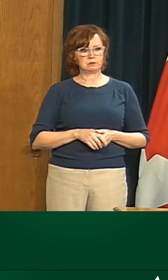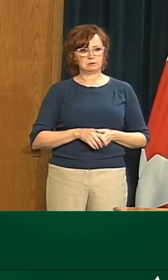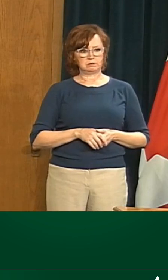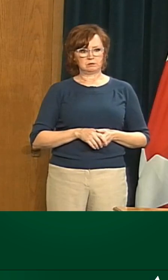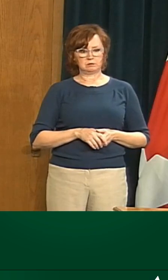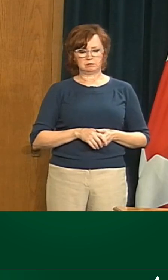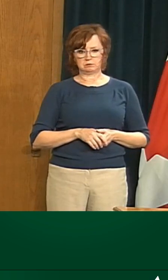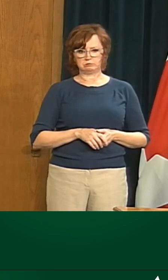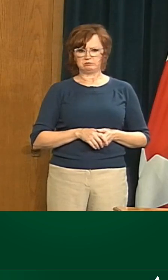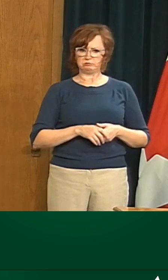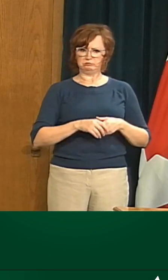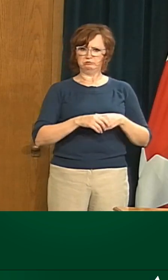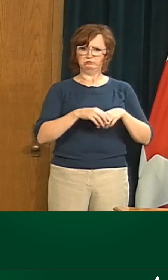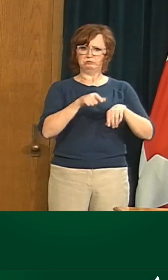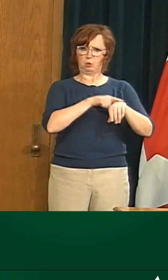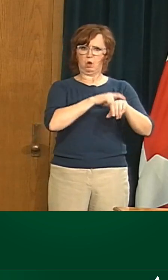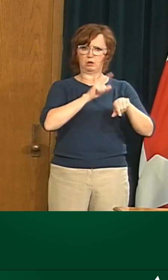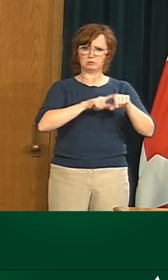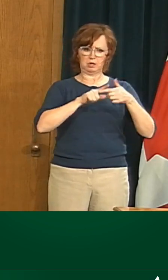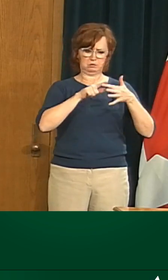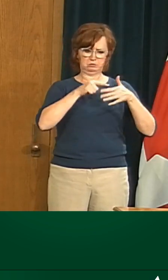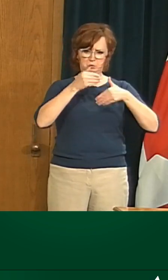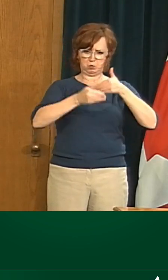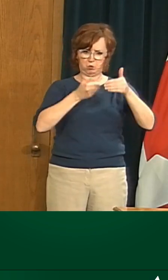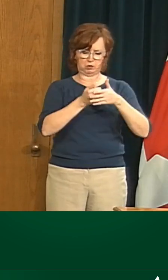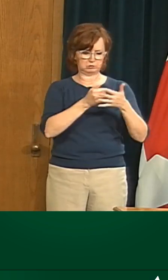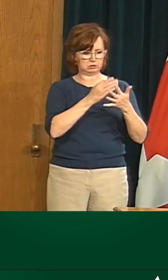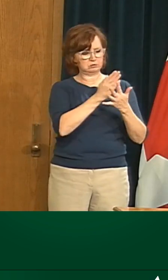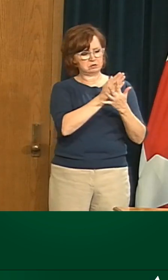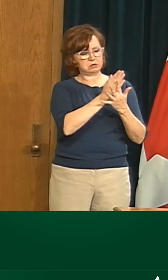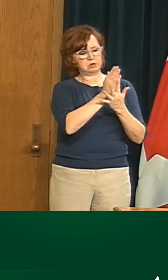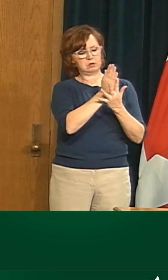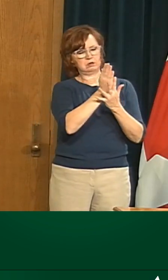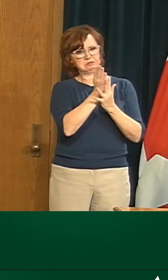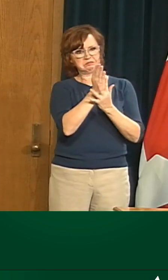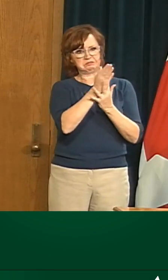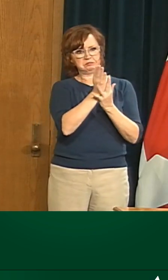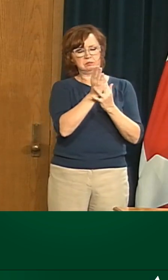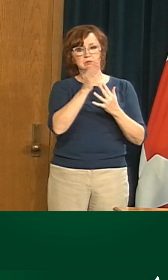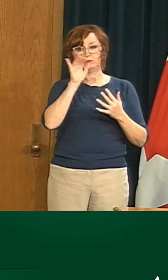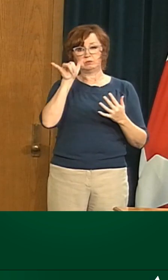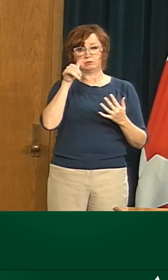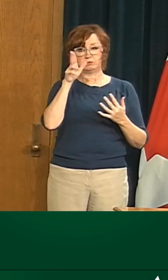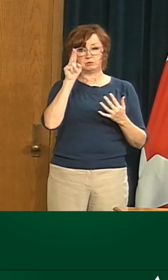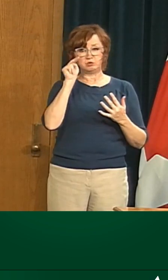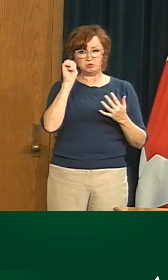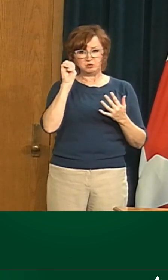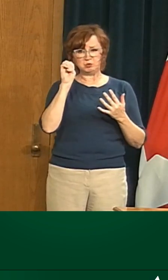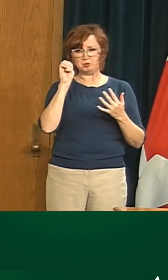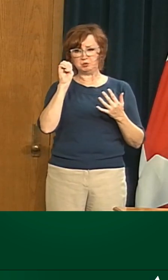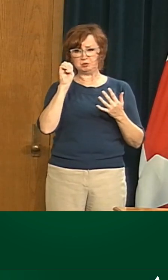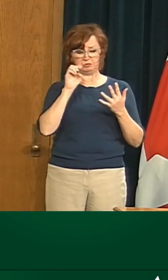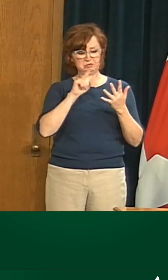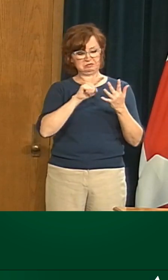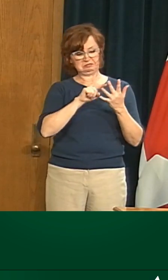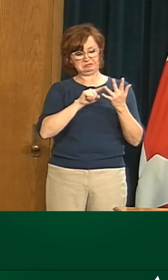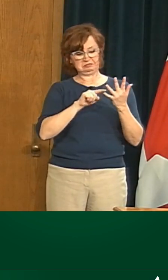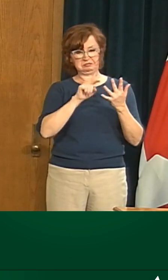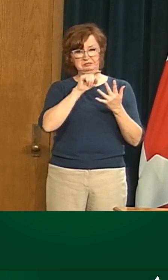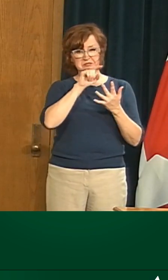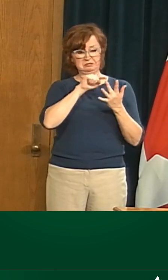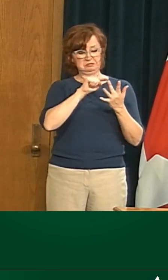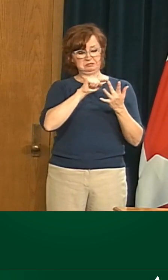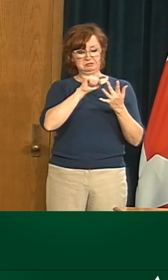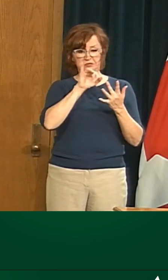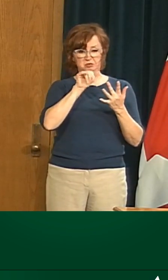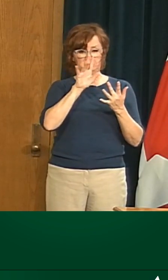calculate the results, we're looking probably June, July before we're even into phase 3. So phase 4, phase